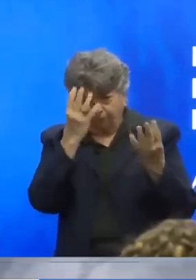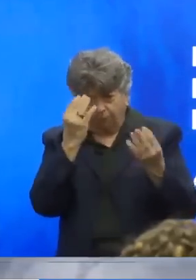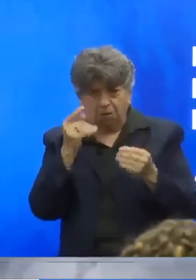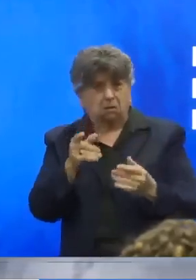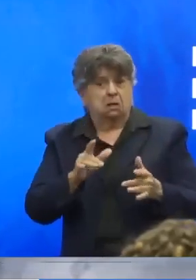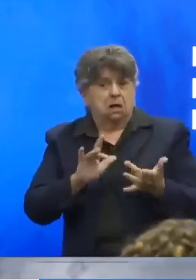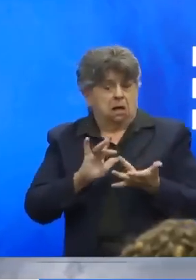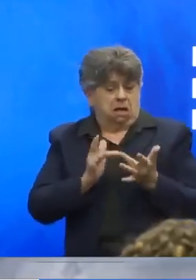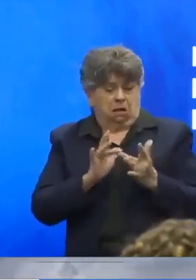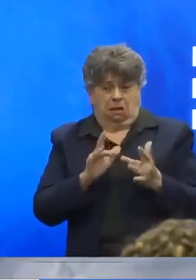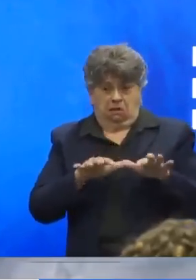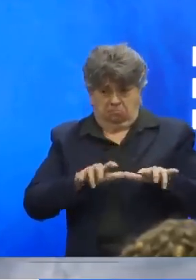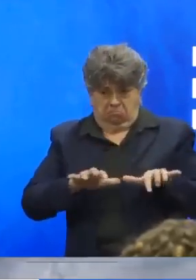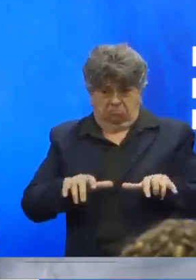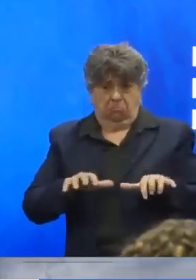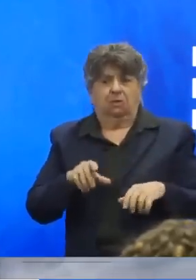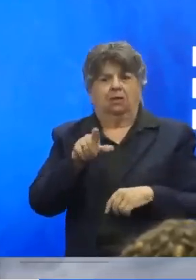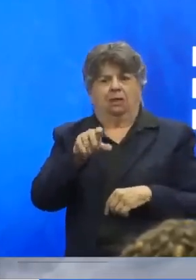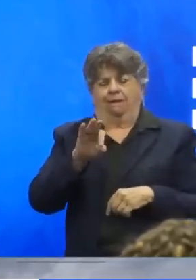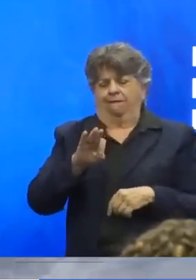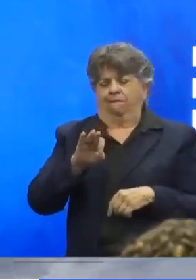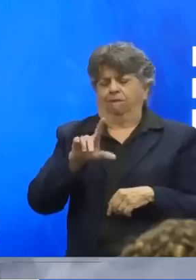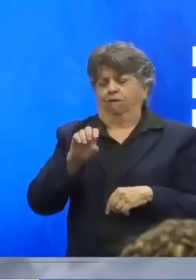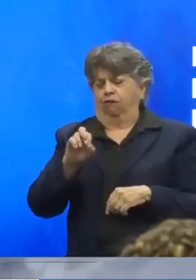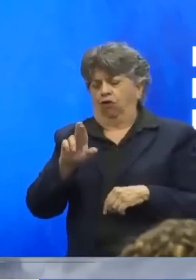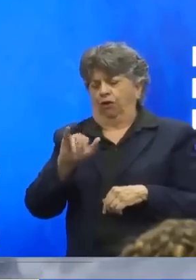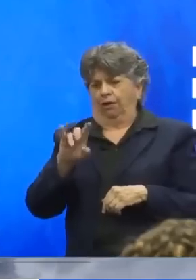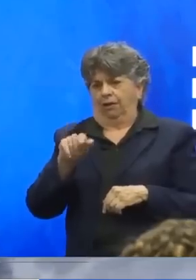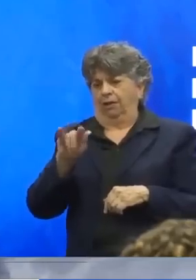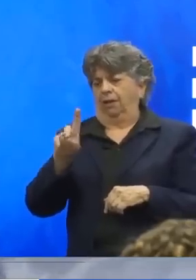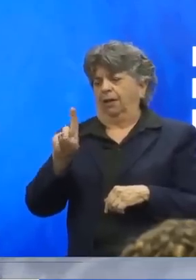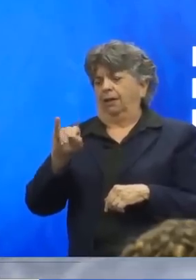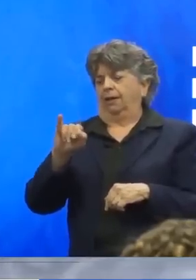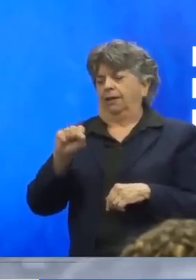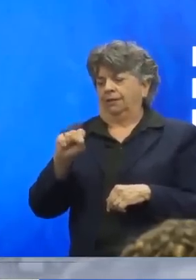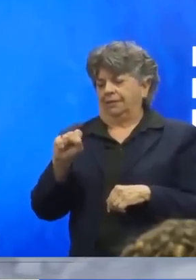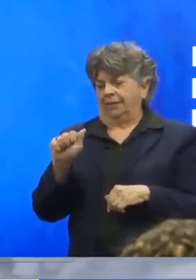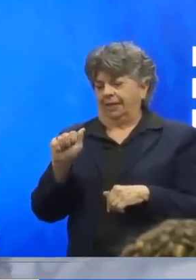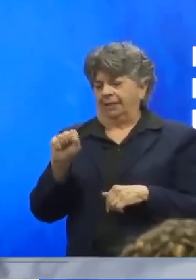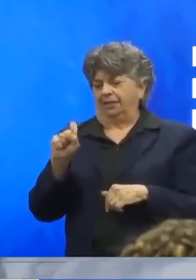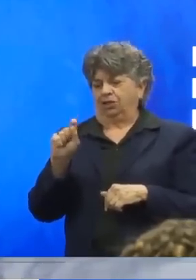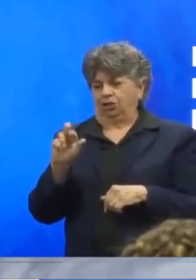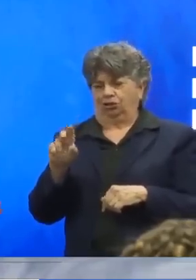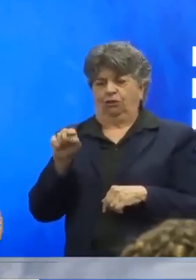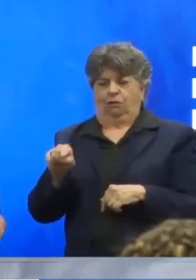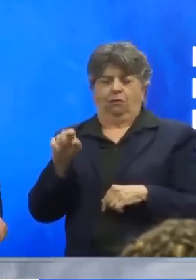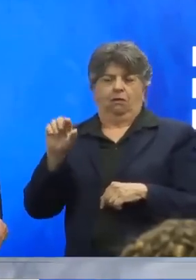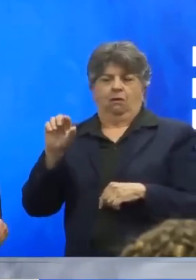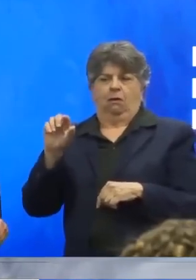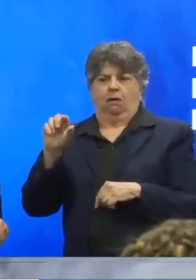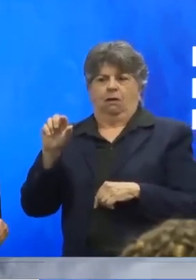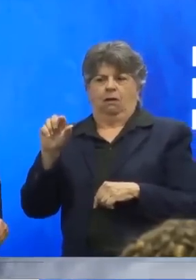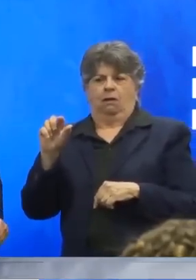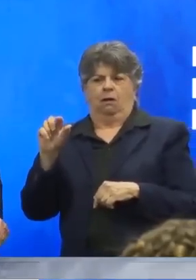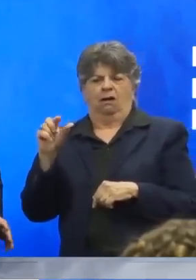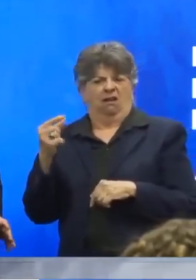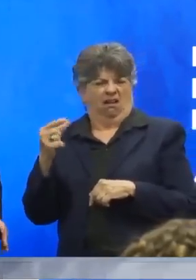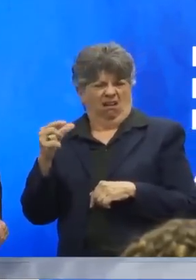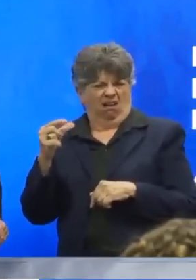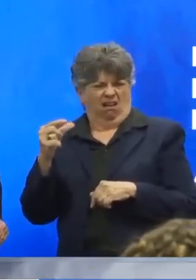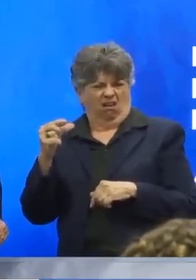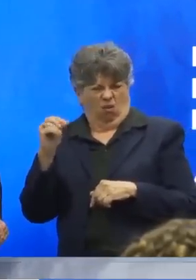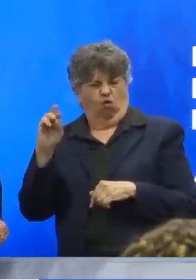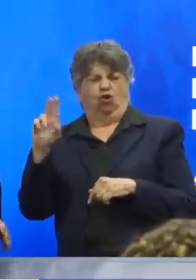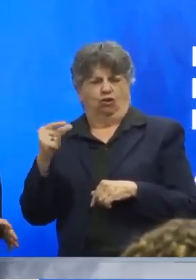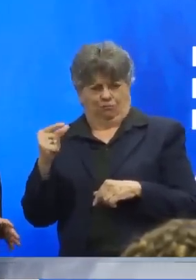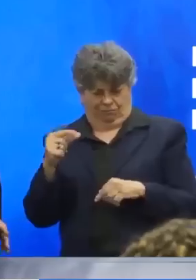floridadisaster.org/get-a-plan if you have any questions about what you need over these next few days. But now is the time to put your plan in place. You do have